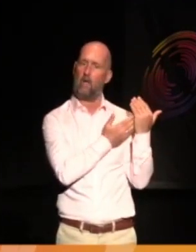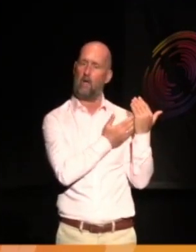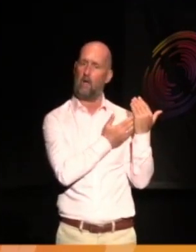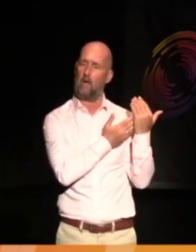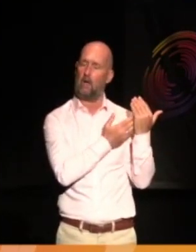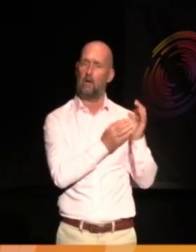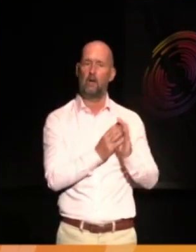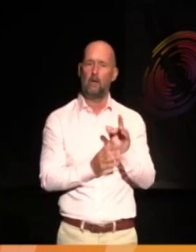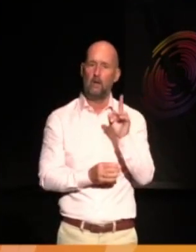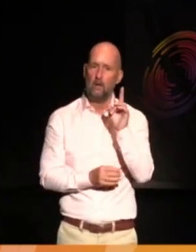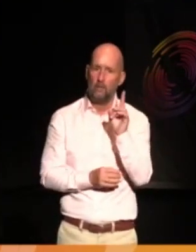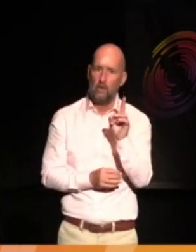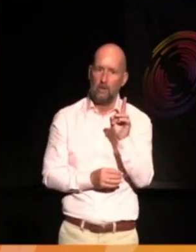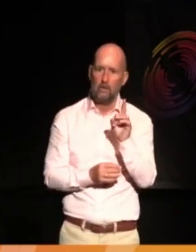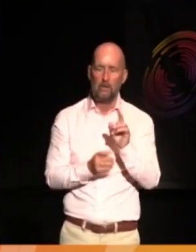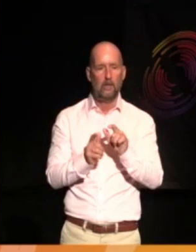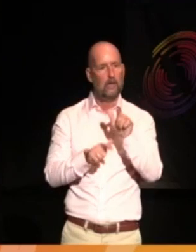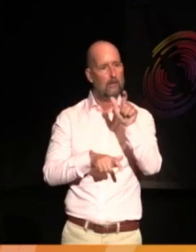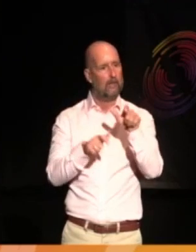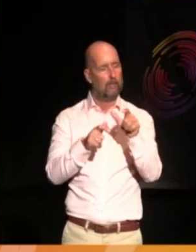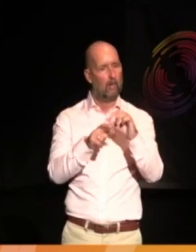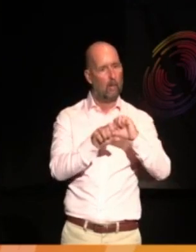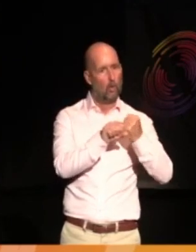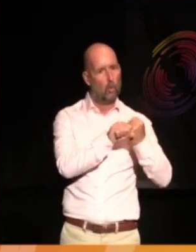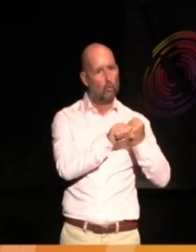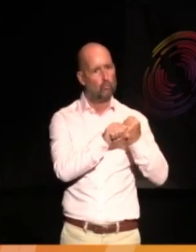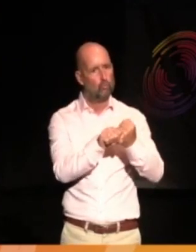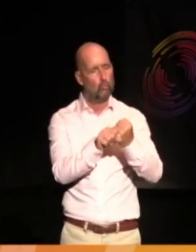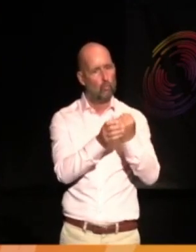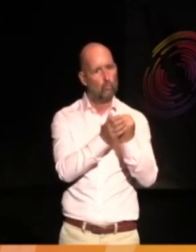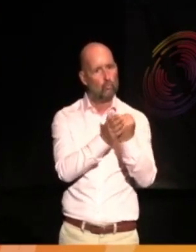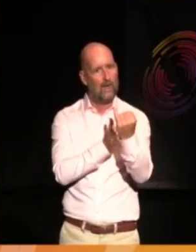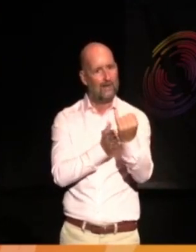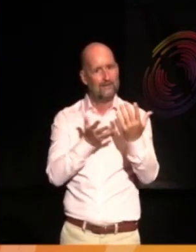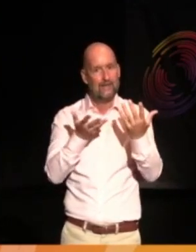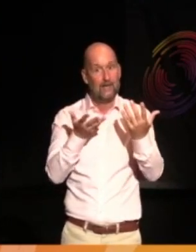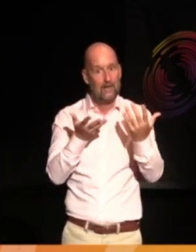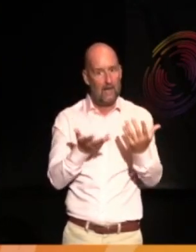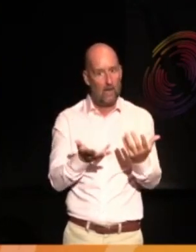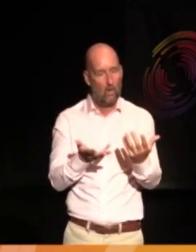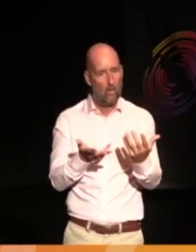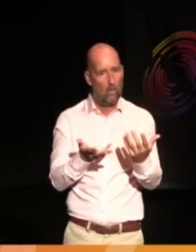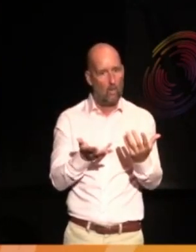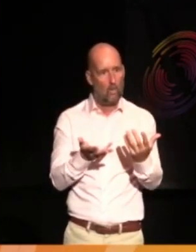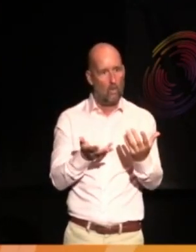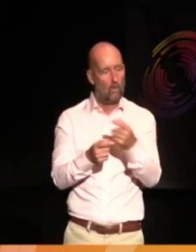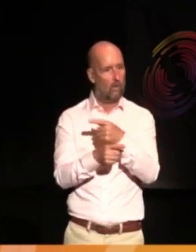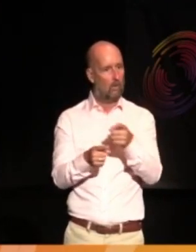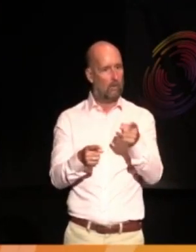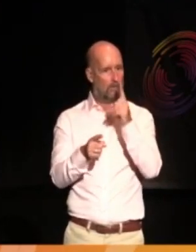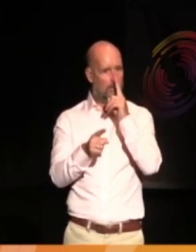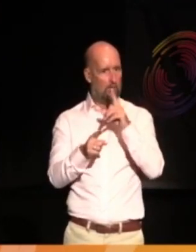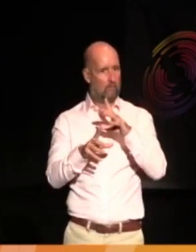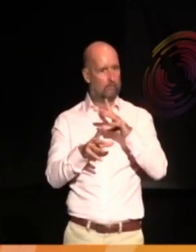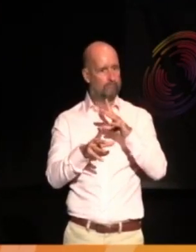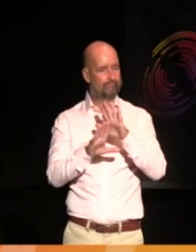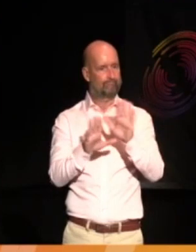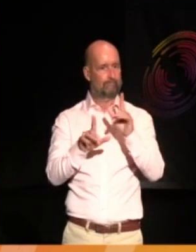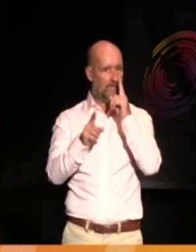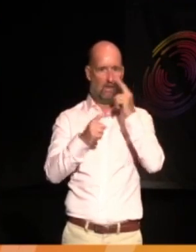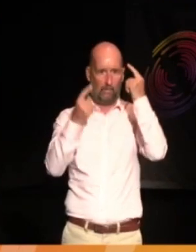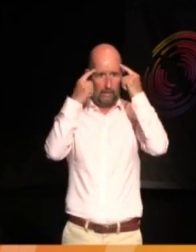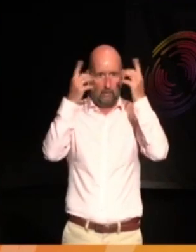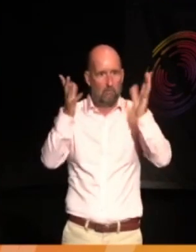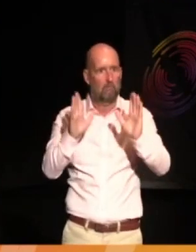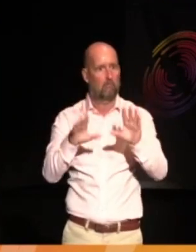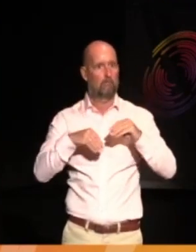But the idea of people rioting now is, you know, it's beyond the pale. So this idea